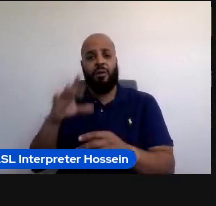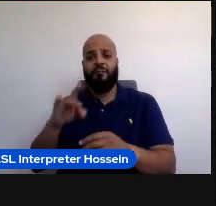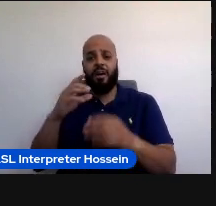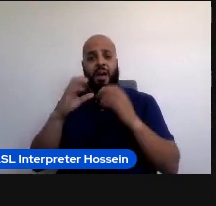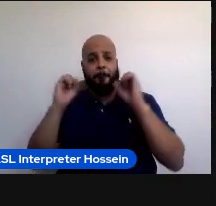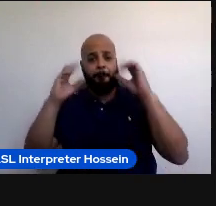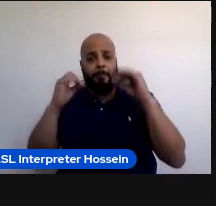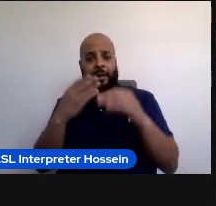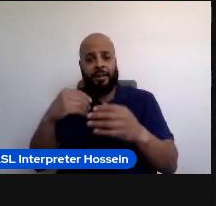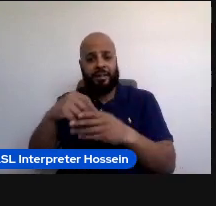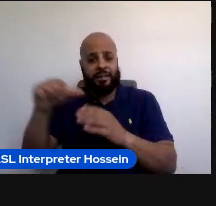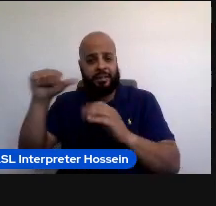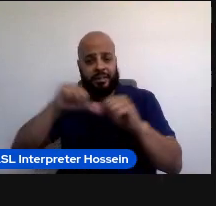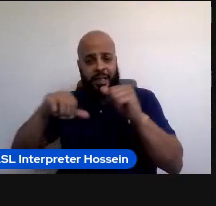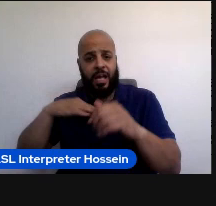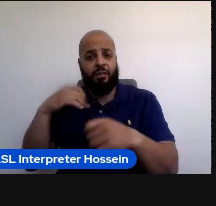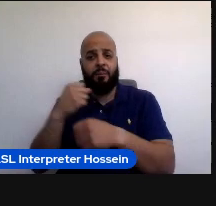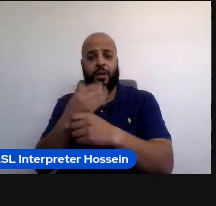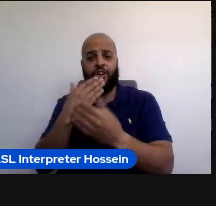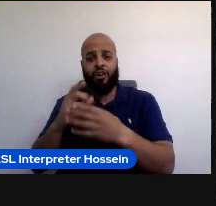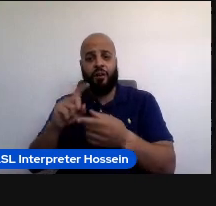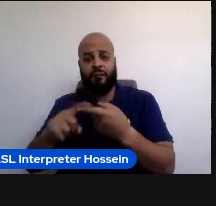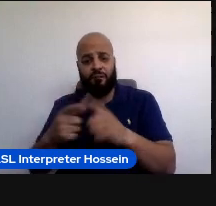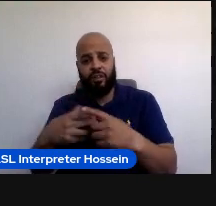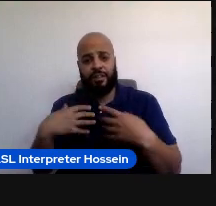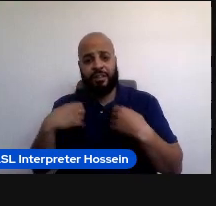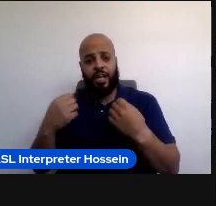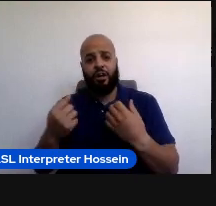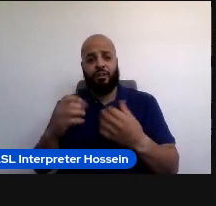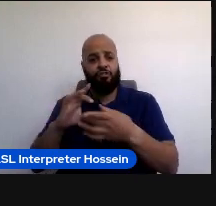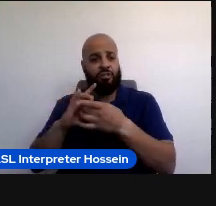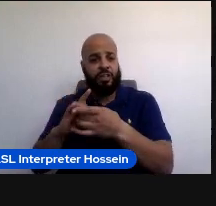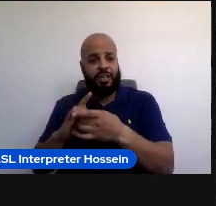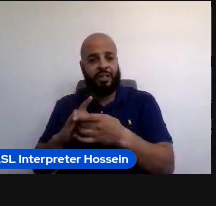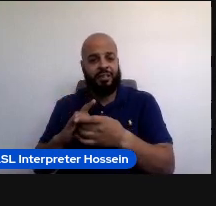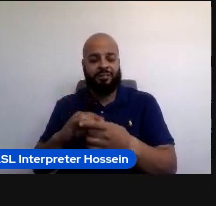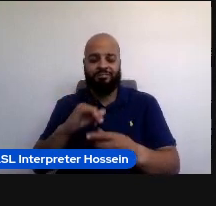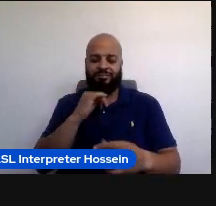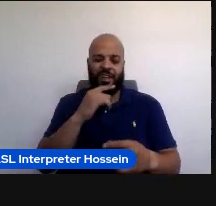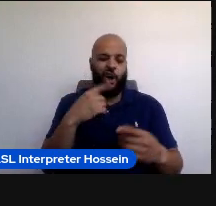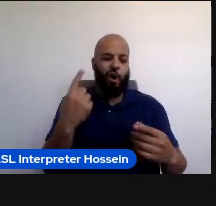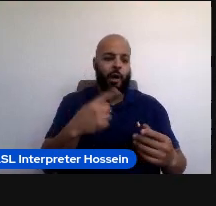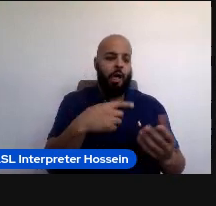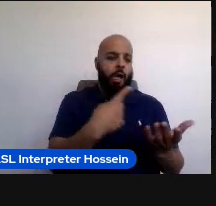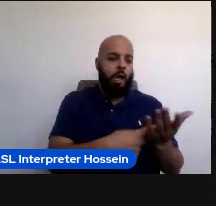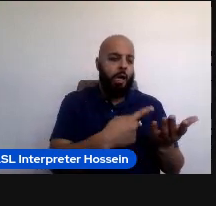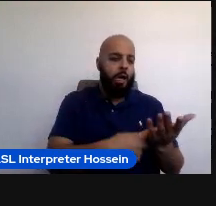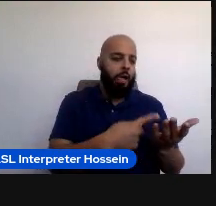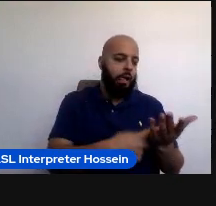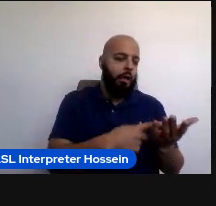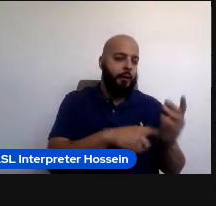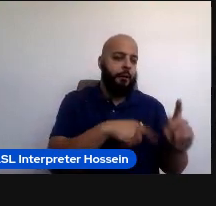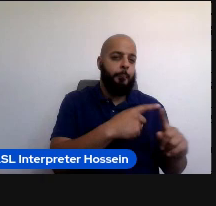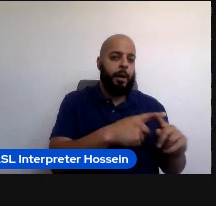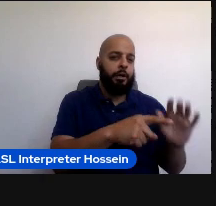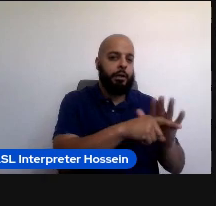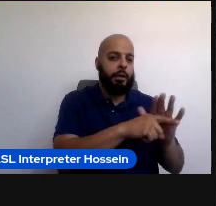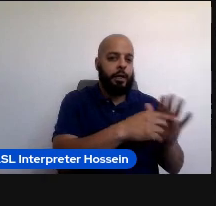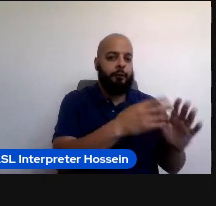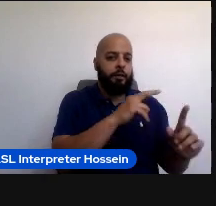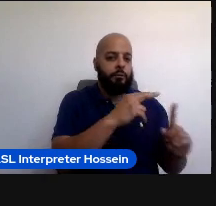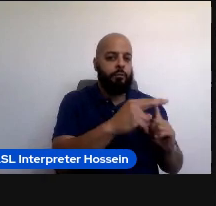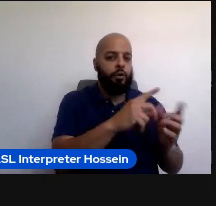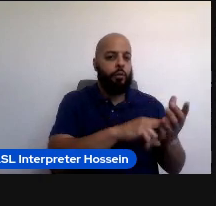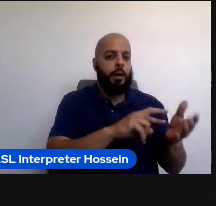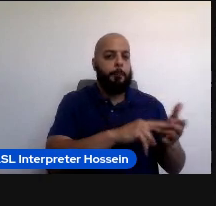science. I'm going to make good friends, healthy relationships, versus talking about all the negative aspects of what it means to go into these fields